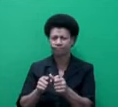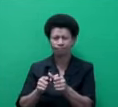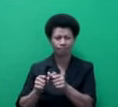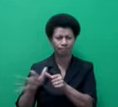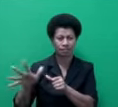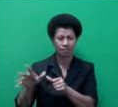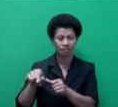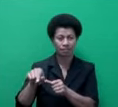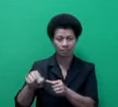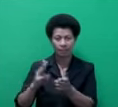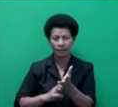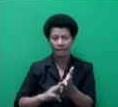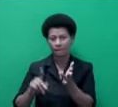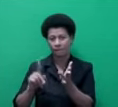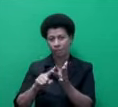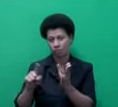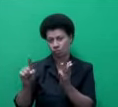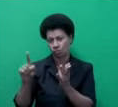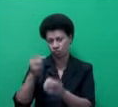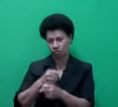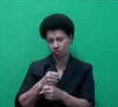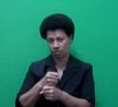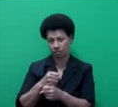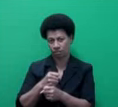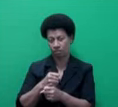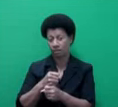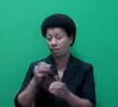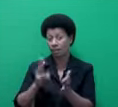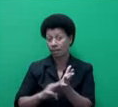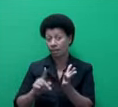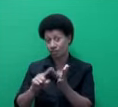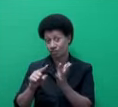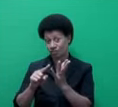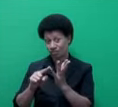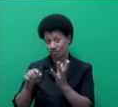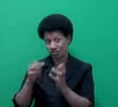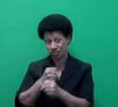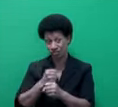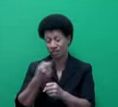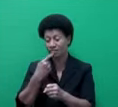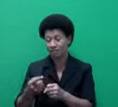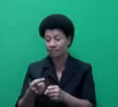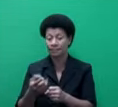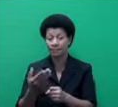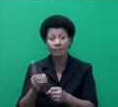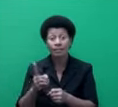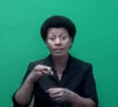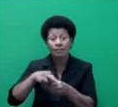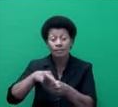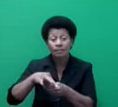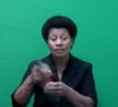the MOG. It was the MOG that declared, and I quote, the outcome of the 2014 general election